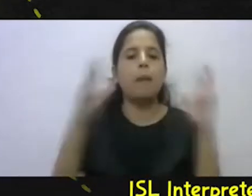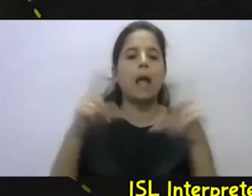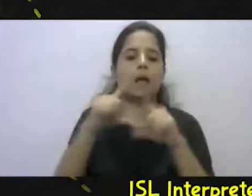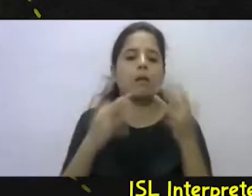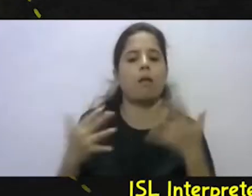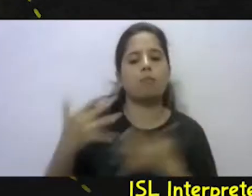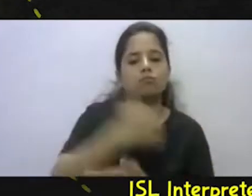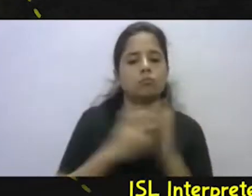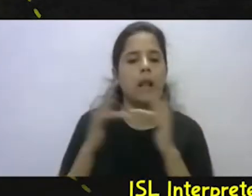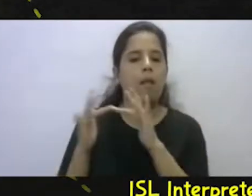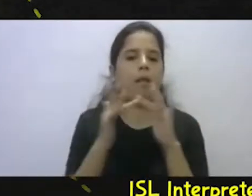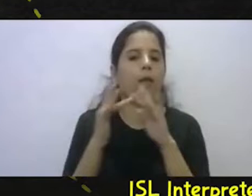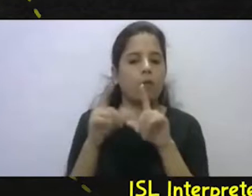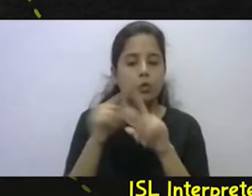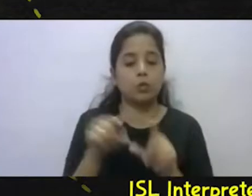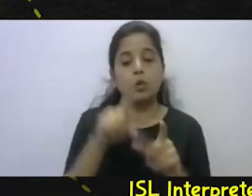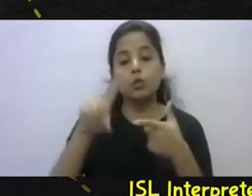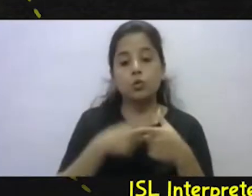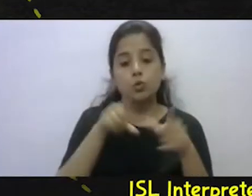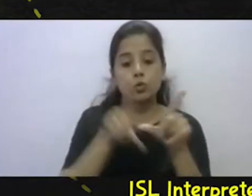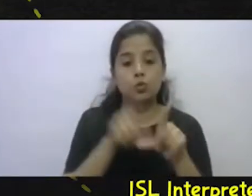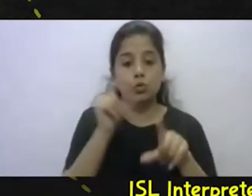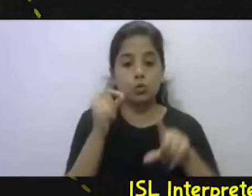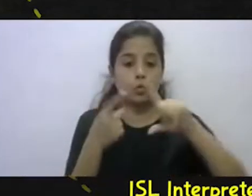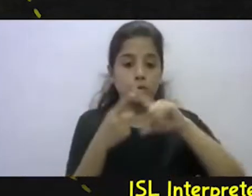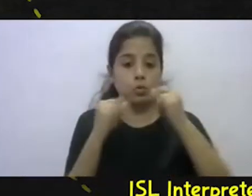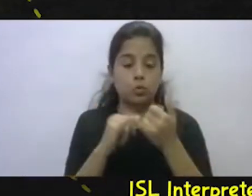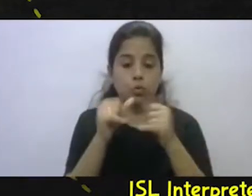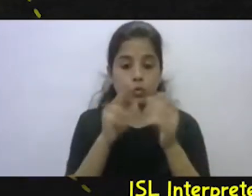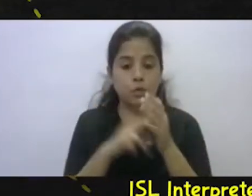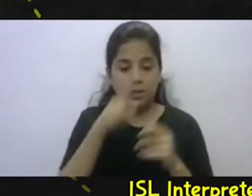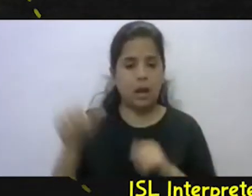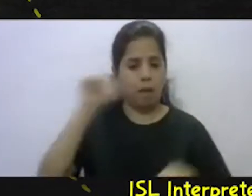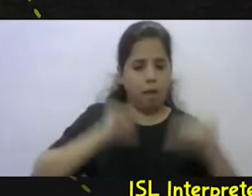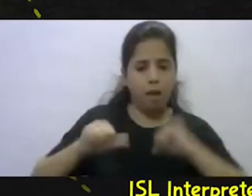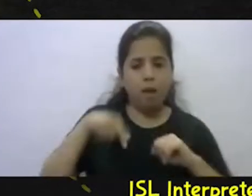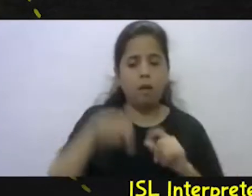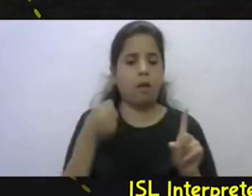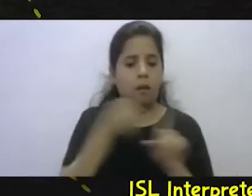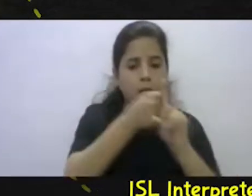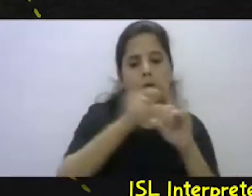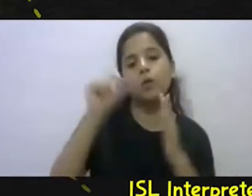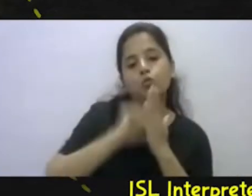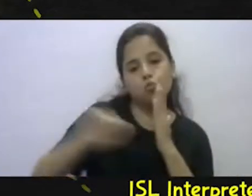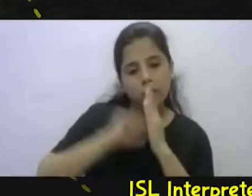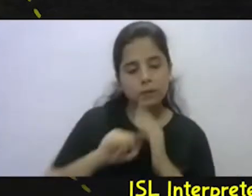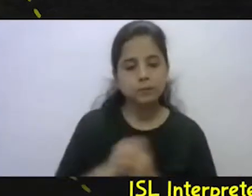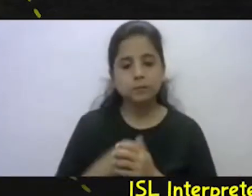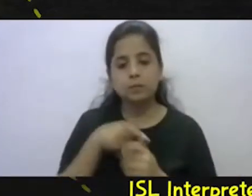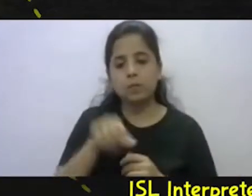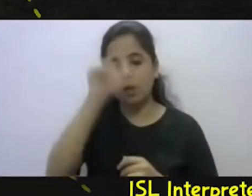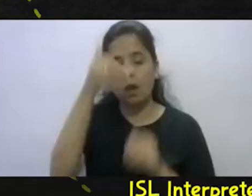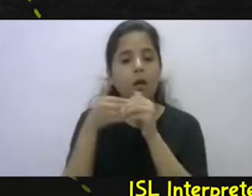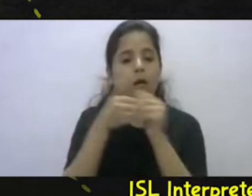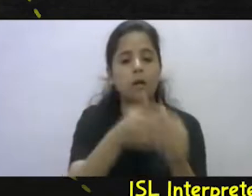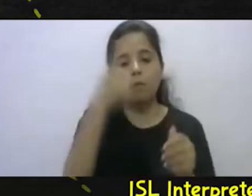Network. Jyotsna Siddharth is an actor, artist, activist, and writer. She is India lead for Gender